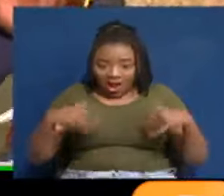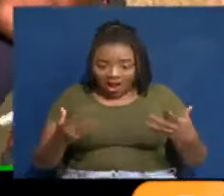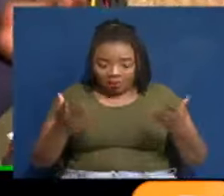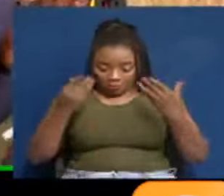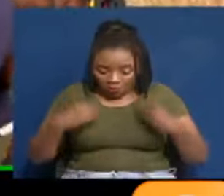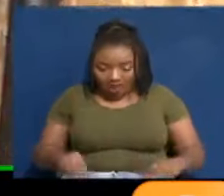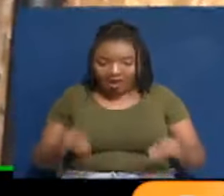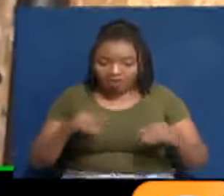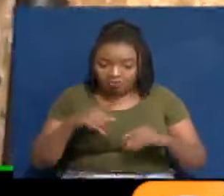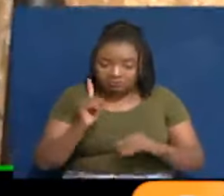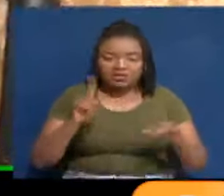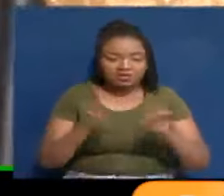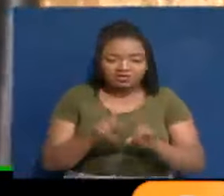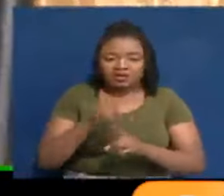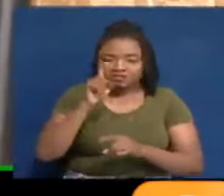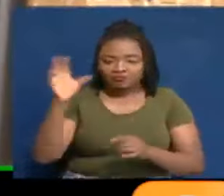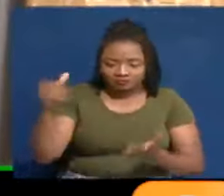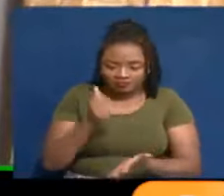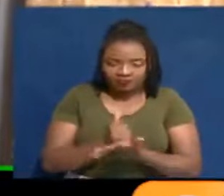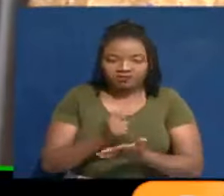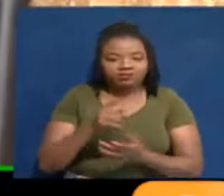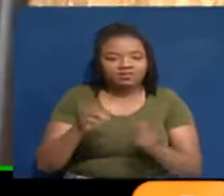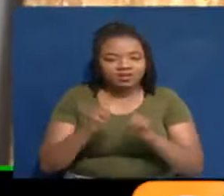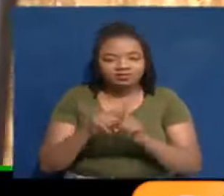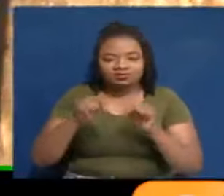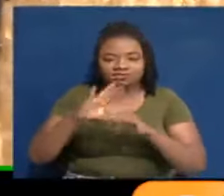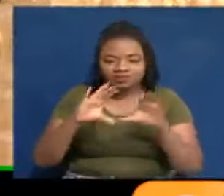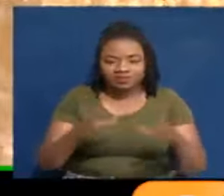in a company, and the company has preferences of the kind of people it wants to employ. Well,